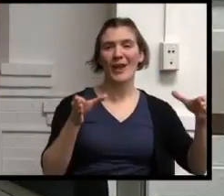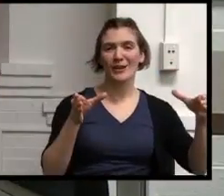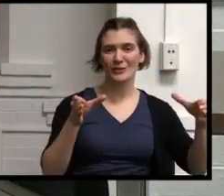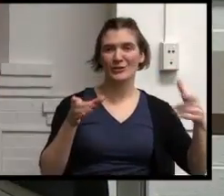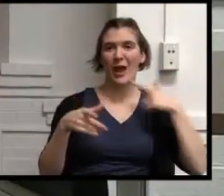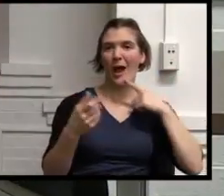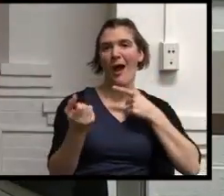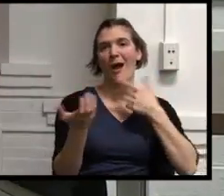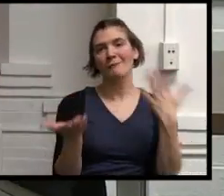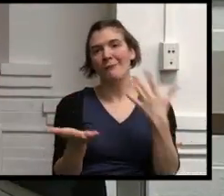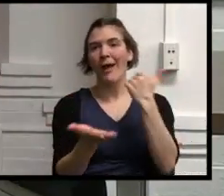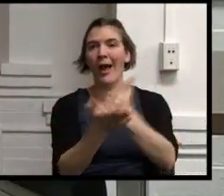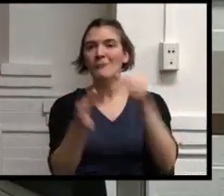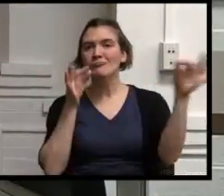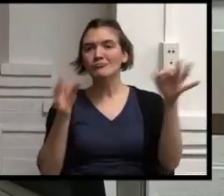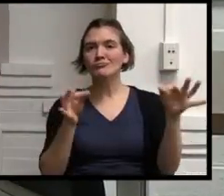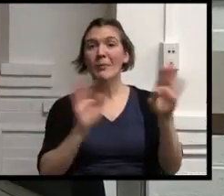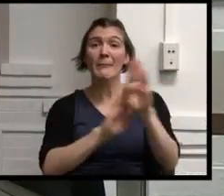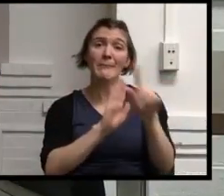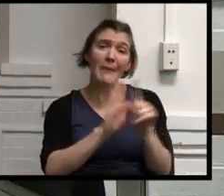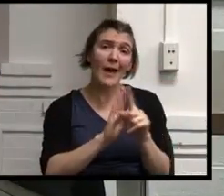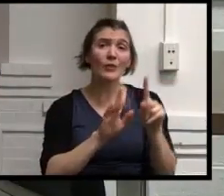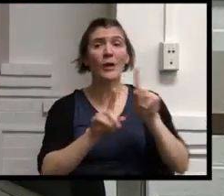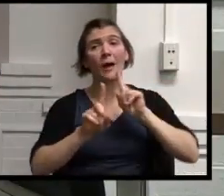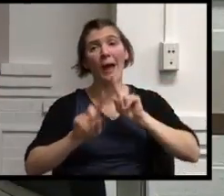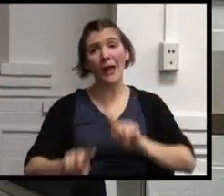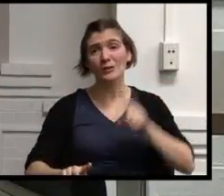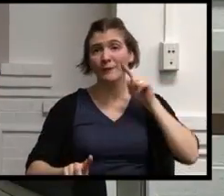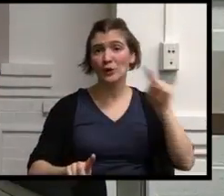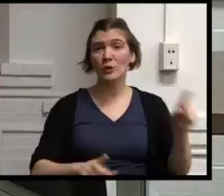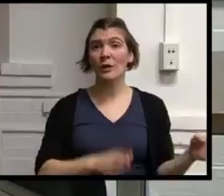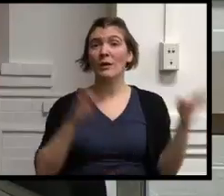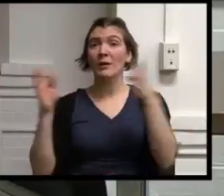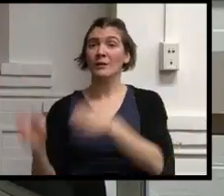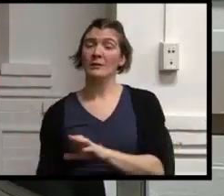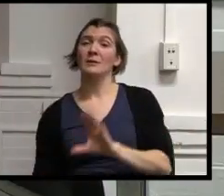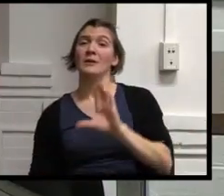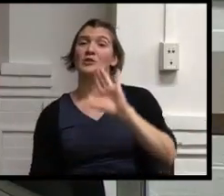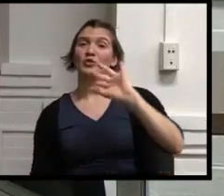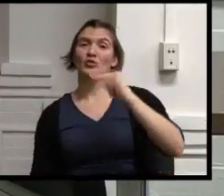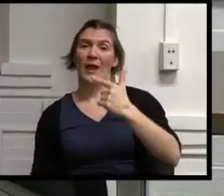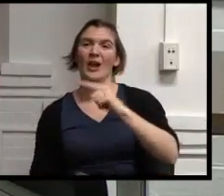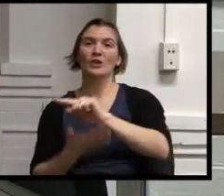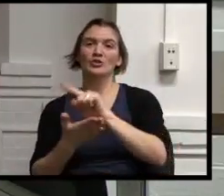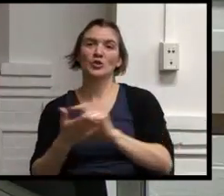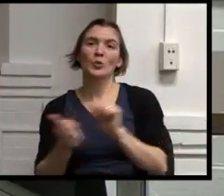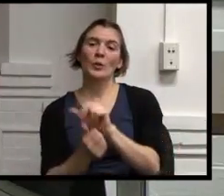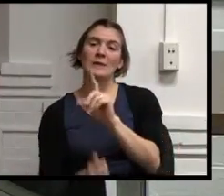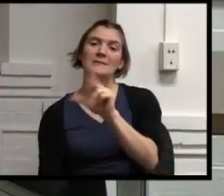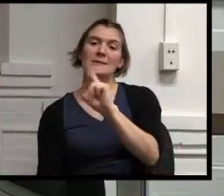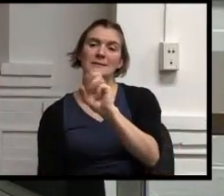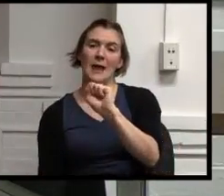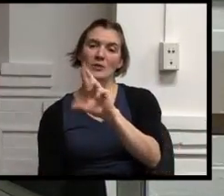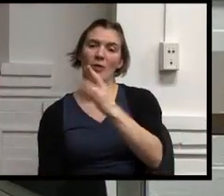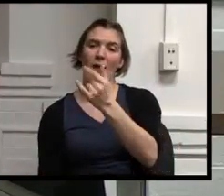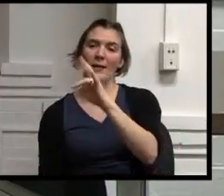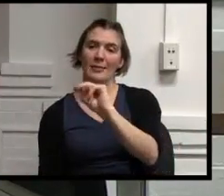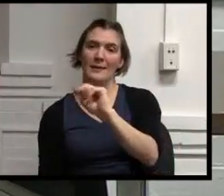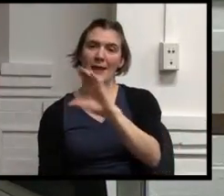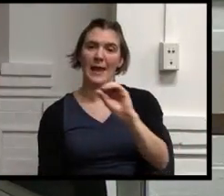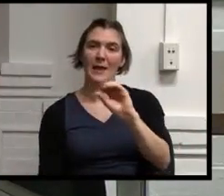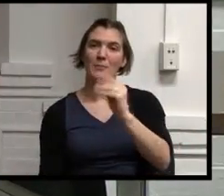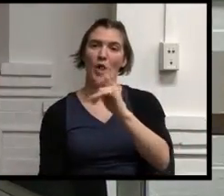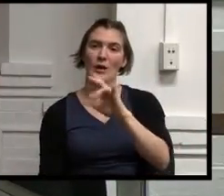to help with any background questions on the matter before you. And this is Craig Miskovich. I'm an attorney with Downs, Rockland, Martin, and I represent Commonwealth